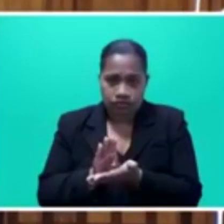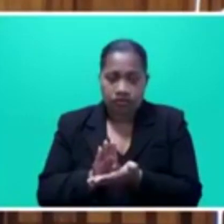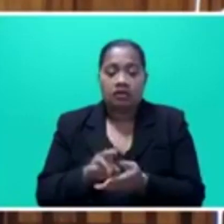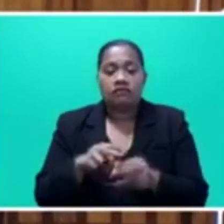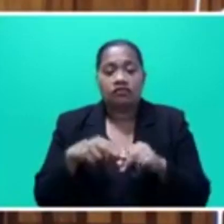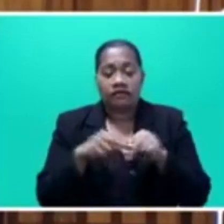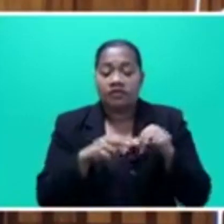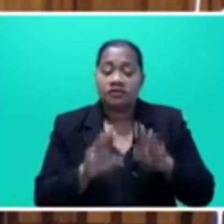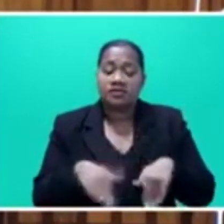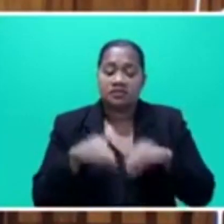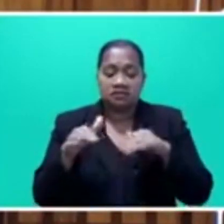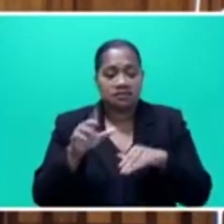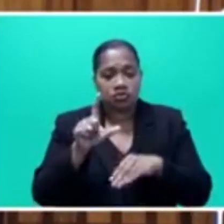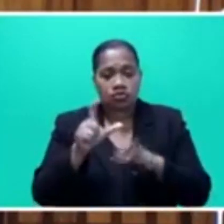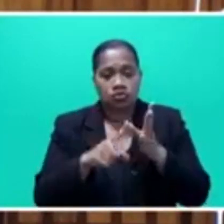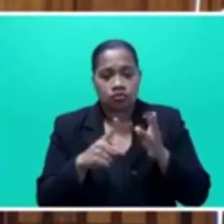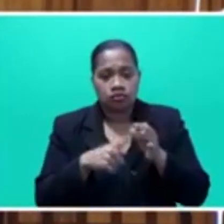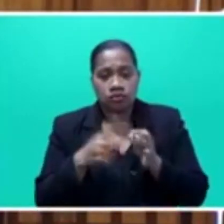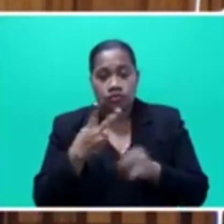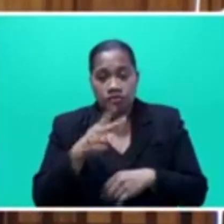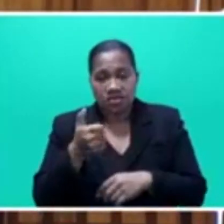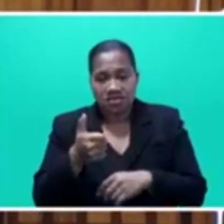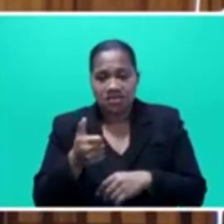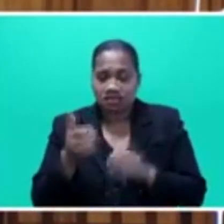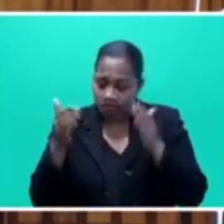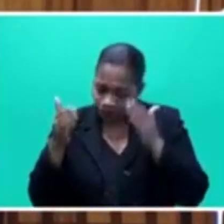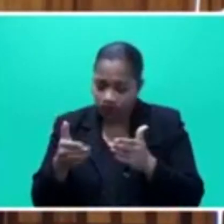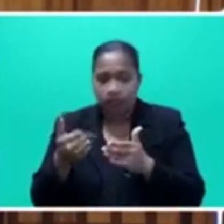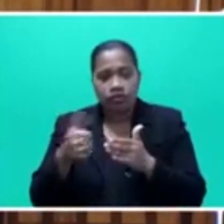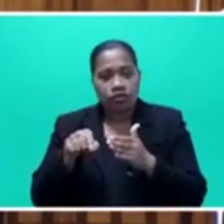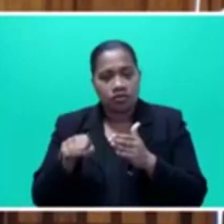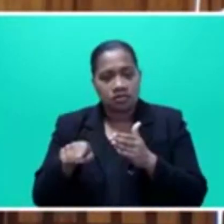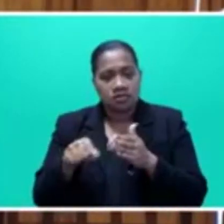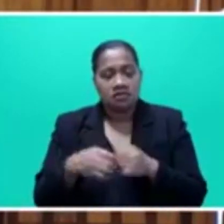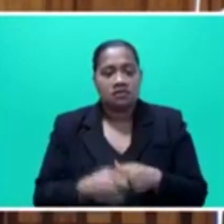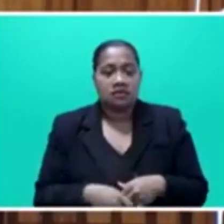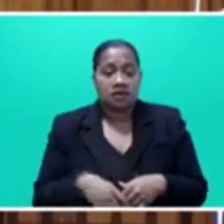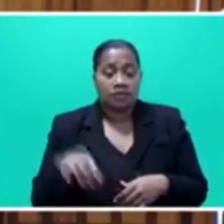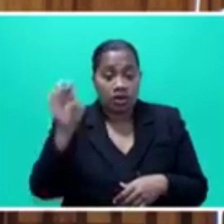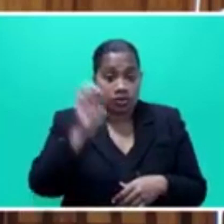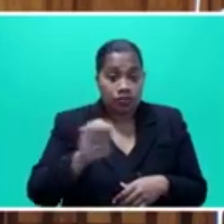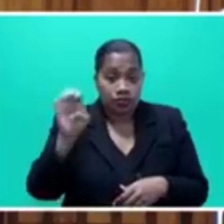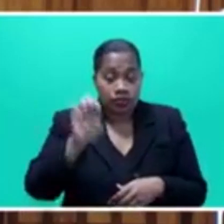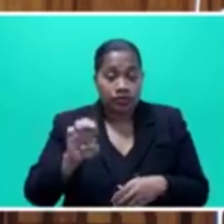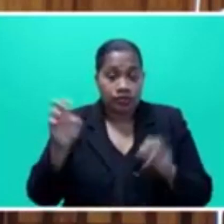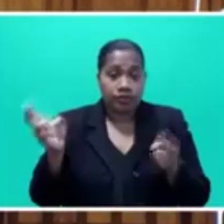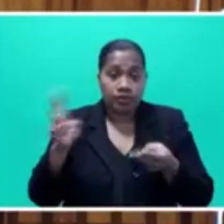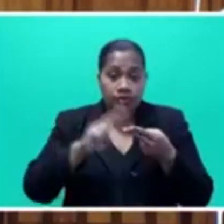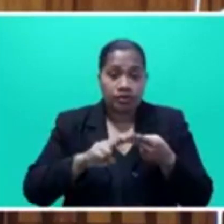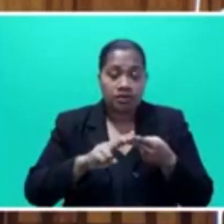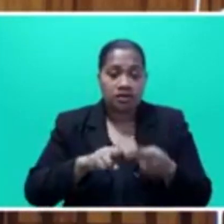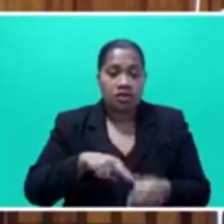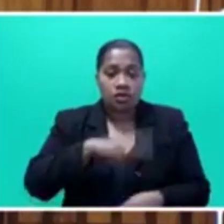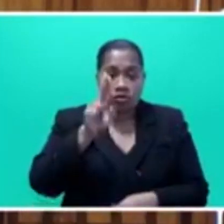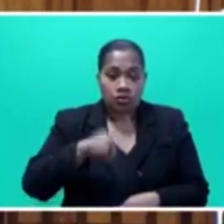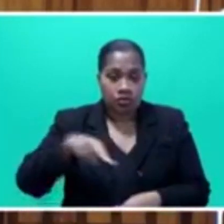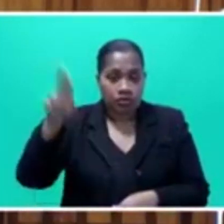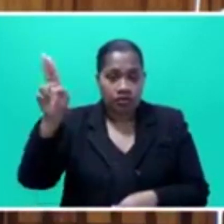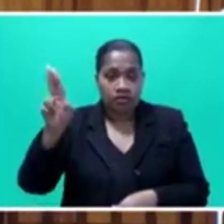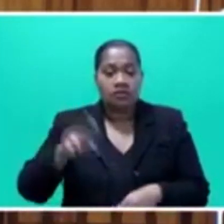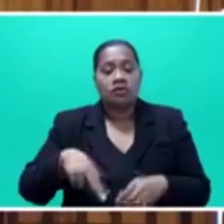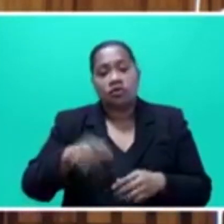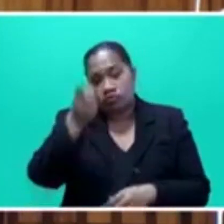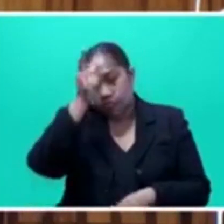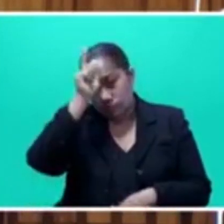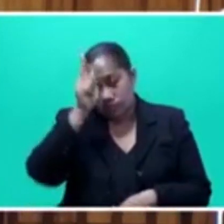participation in COP26, and we used it just for that. In particular, European Union, Norway, Germany, United